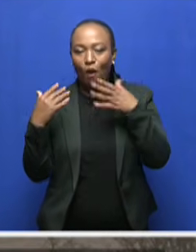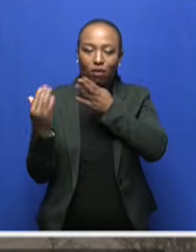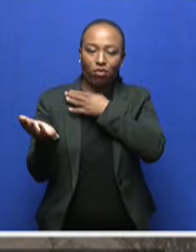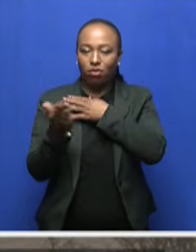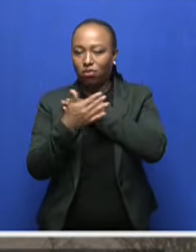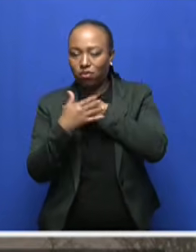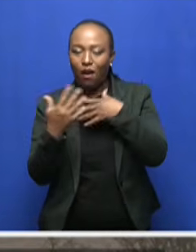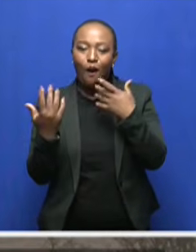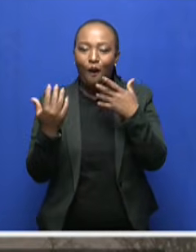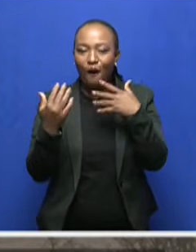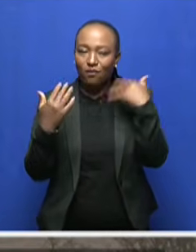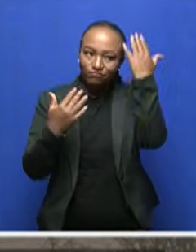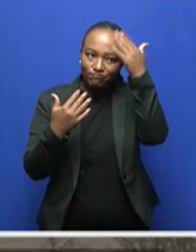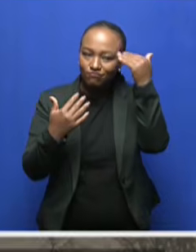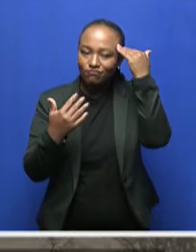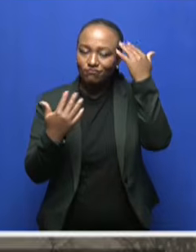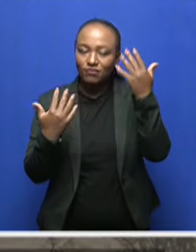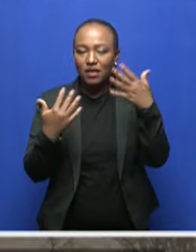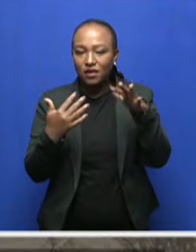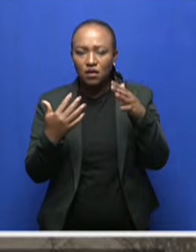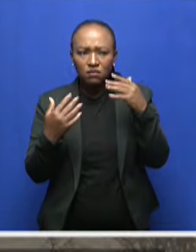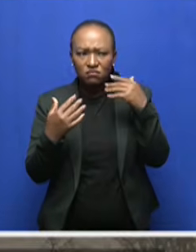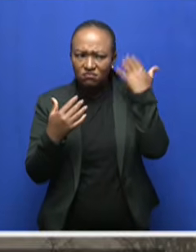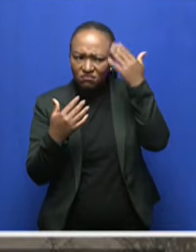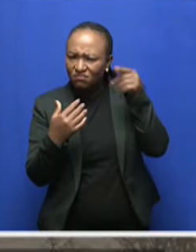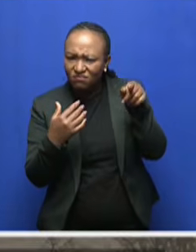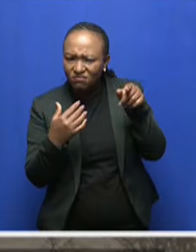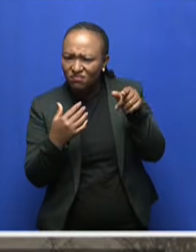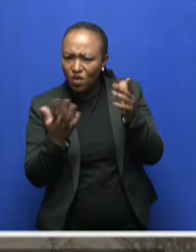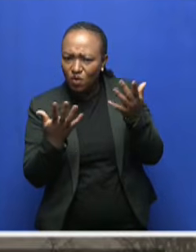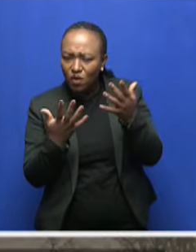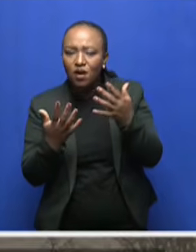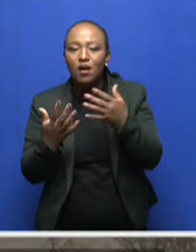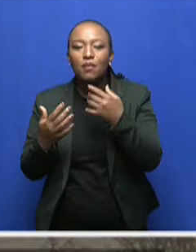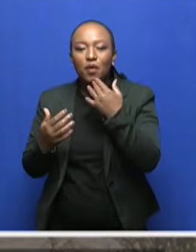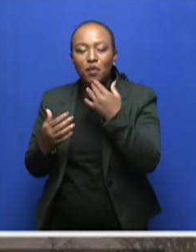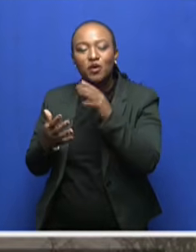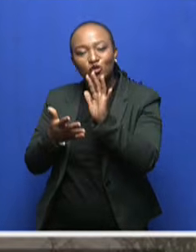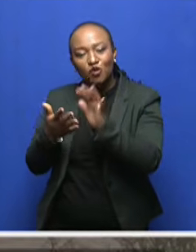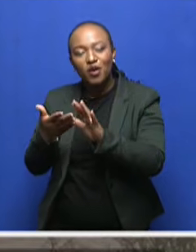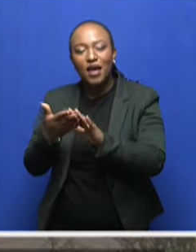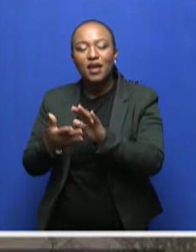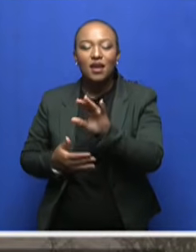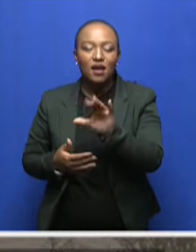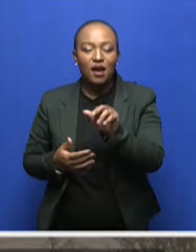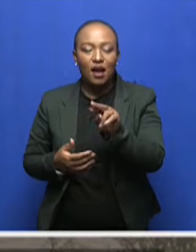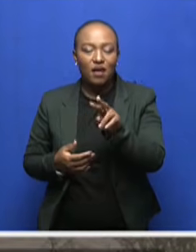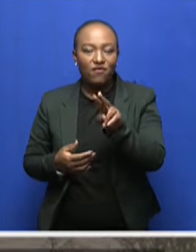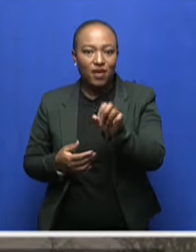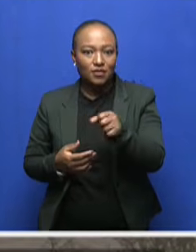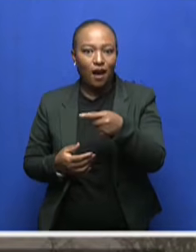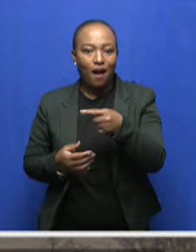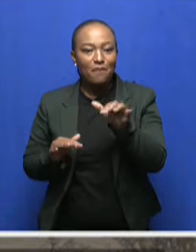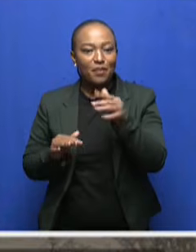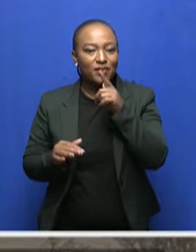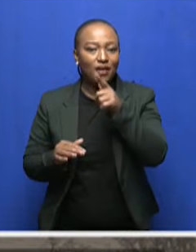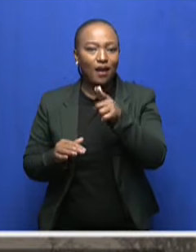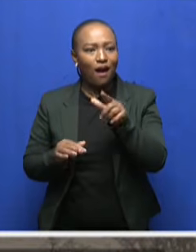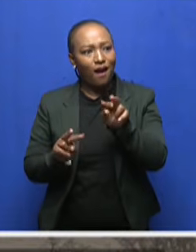asks, what are you wearing? You're like, oh, I got this made by, in canvas. So that's always lovely to see.